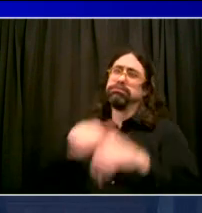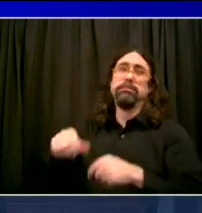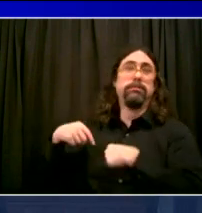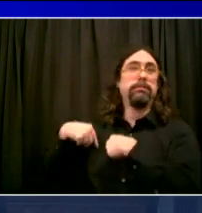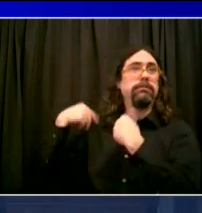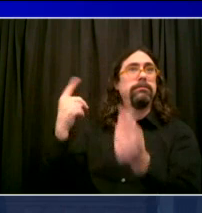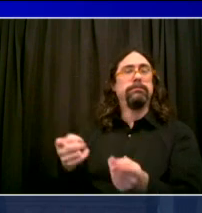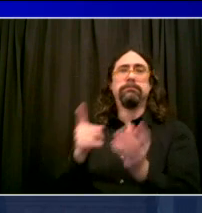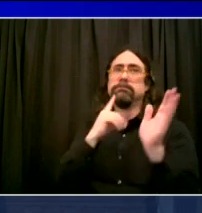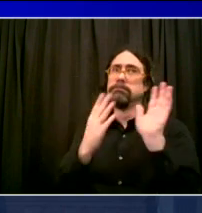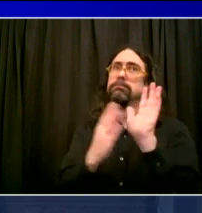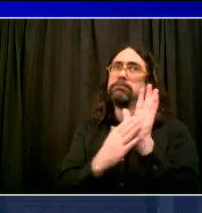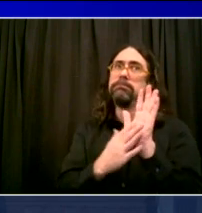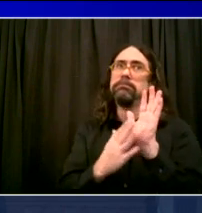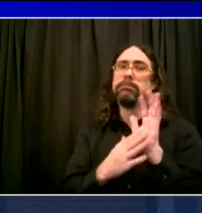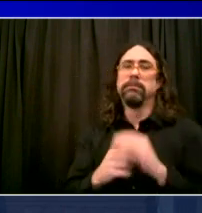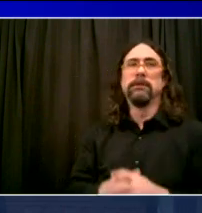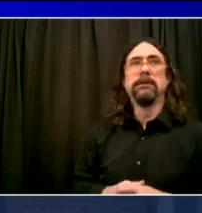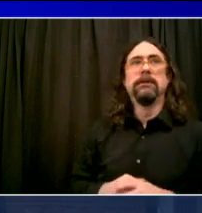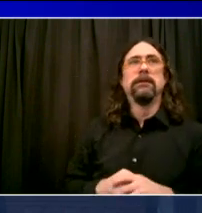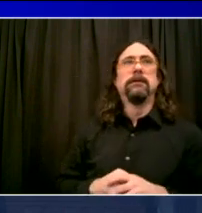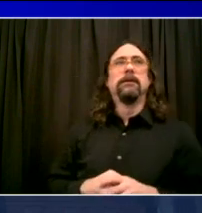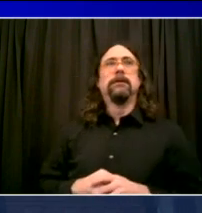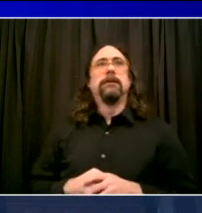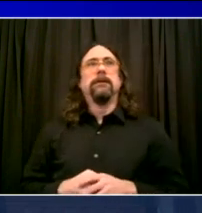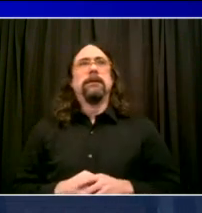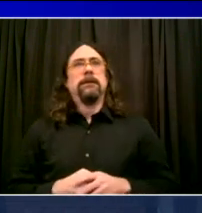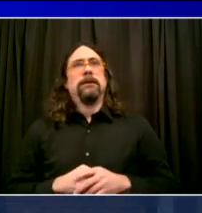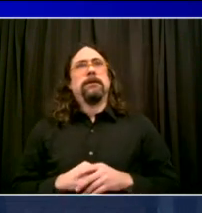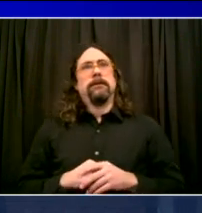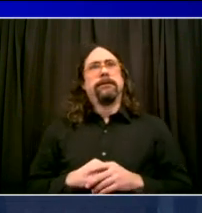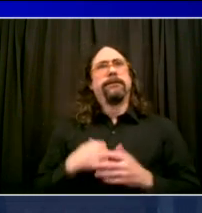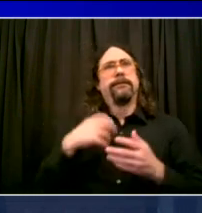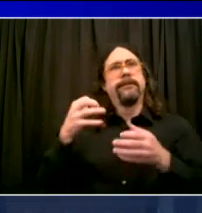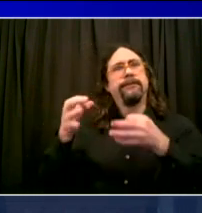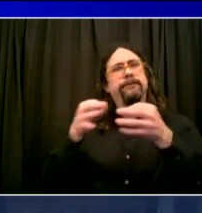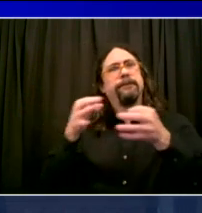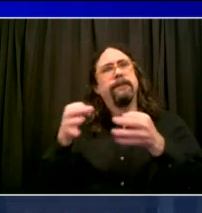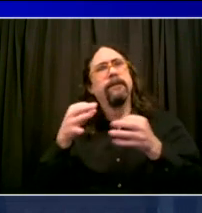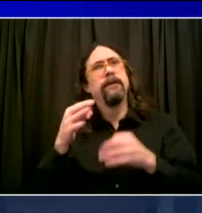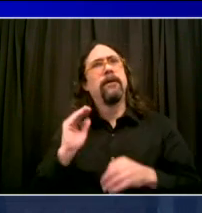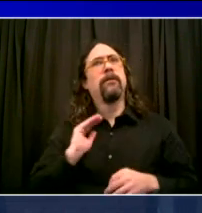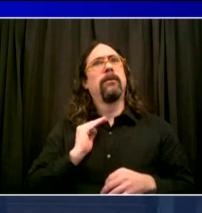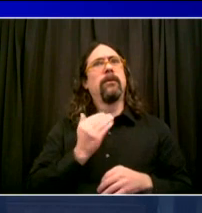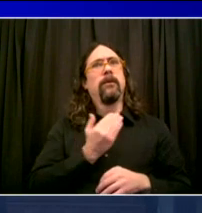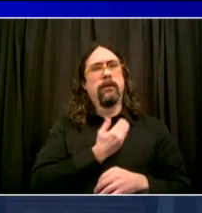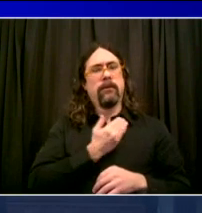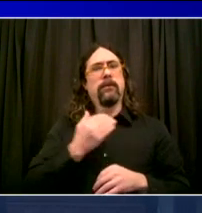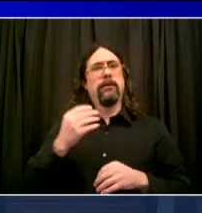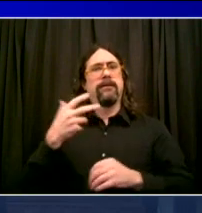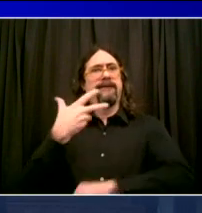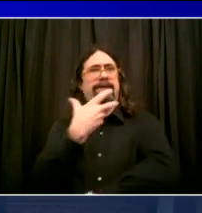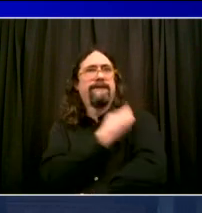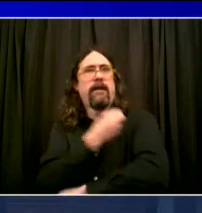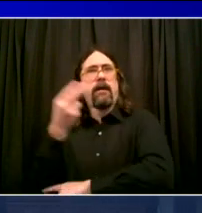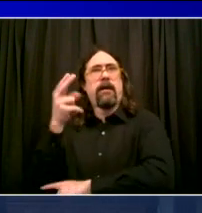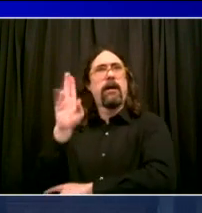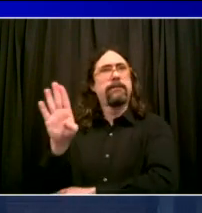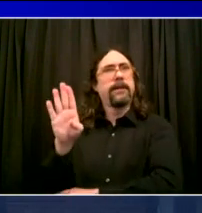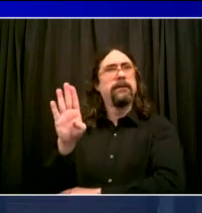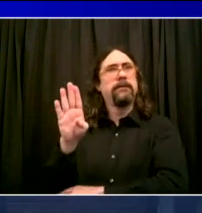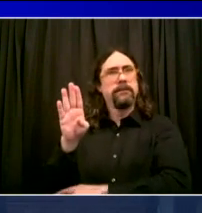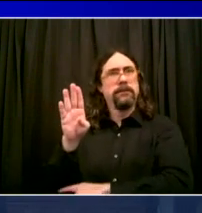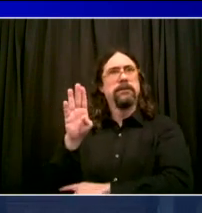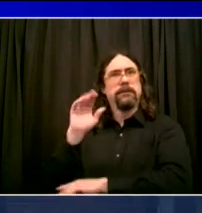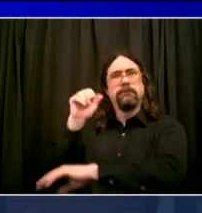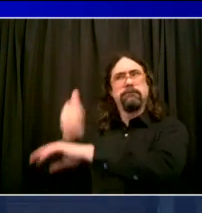hubs? They're in our communities. They're at the grassroots. They're where the people are, and they're where the people are who have the greatest need, including a lot